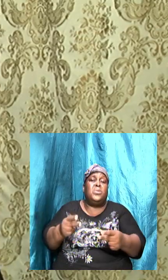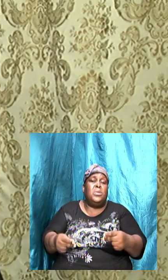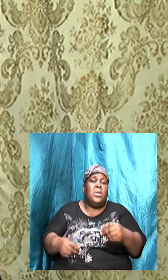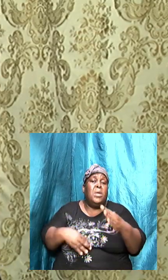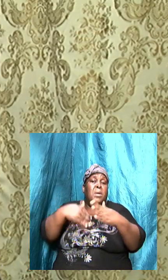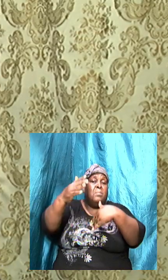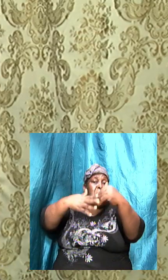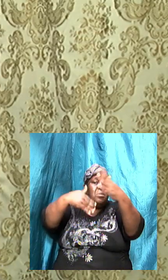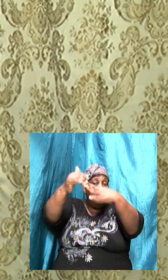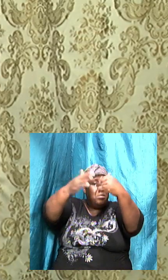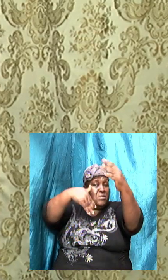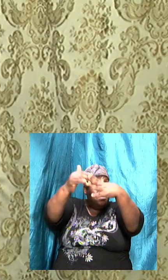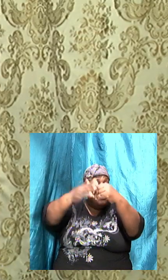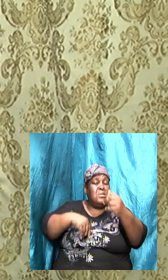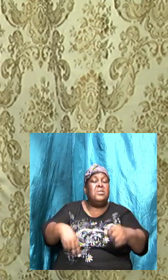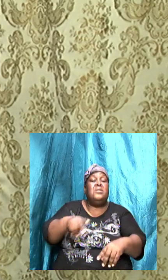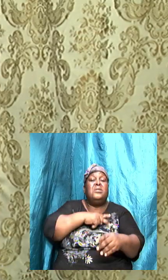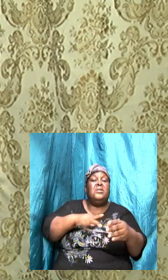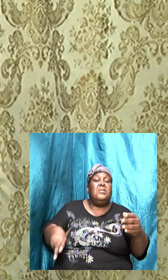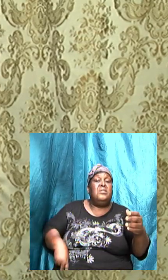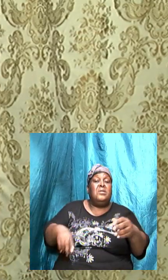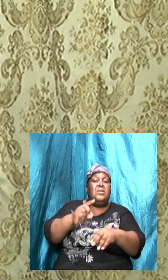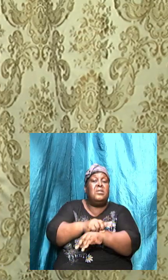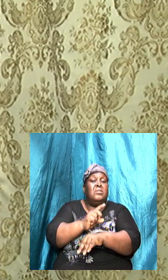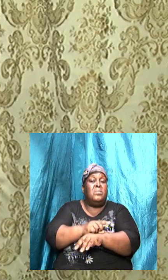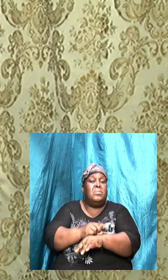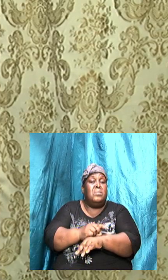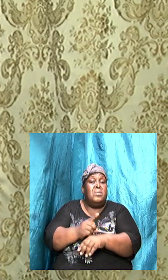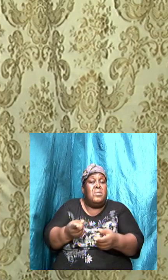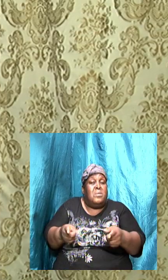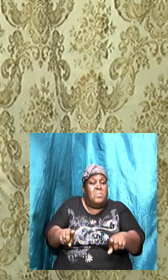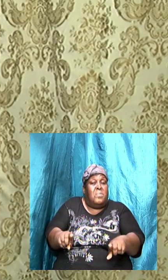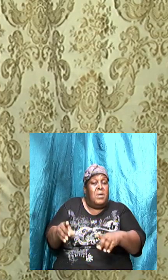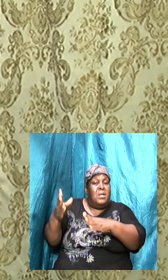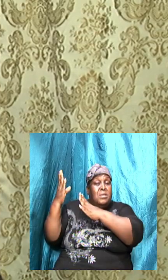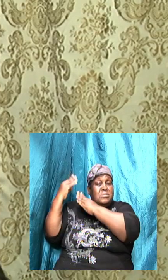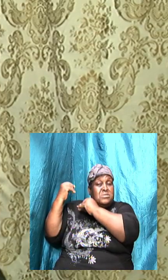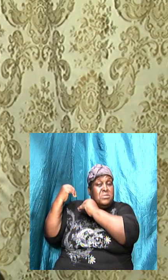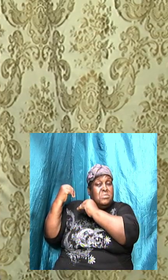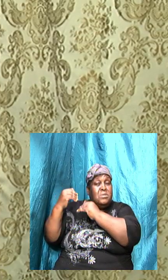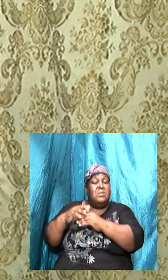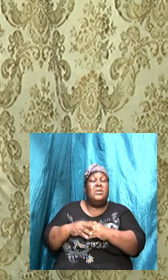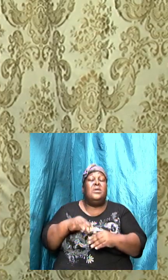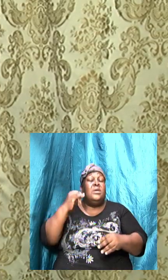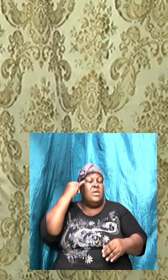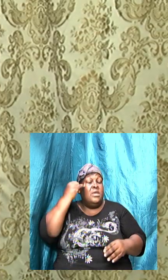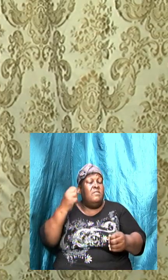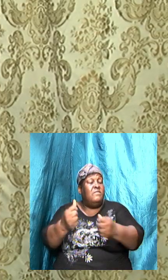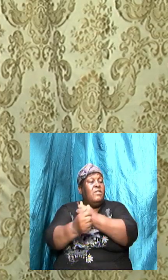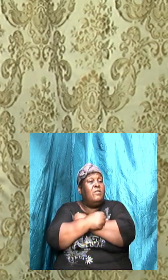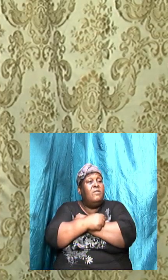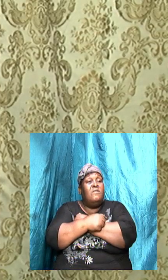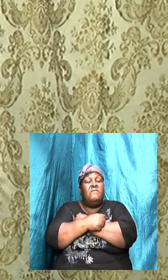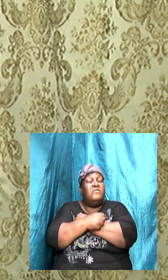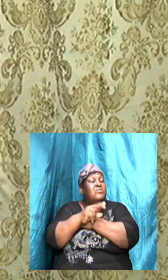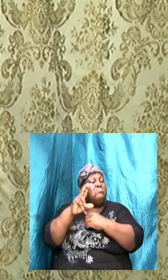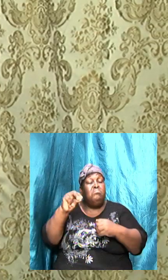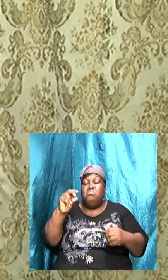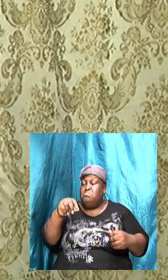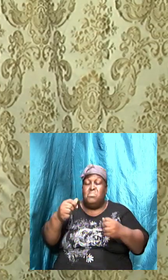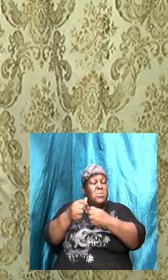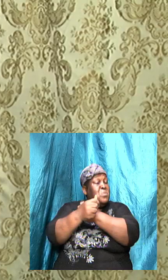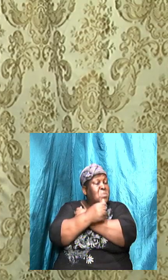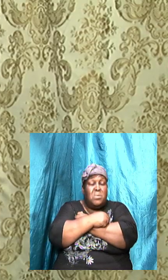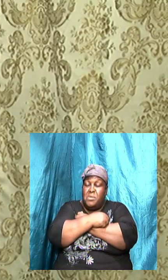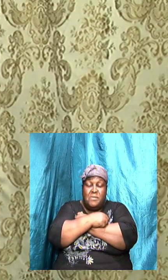the kingdom, and while that is accepted and acceptable, if love is lacking,